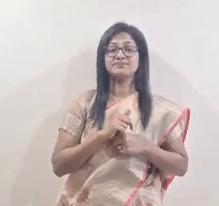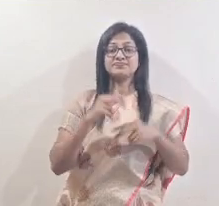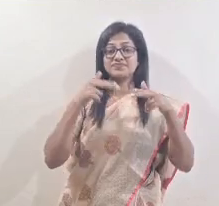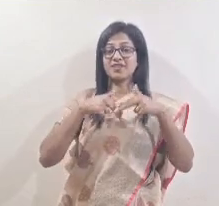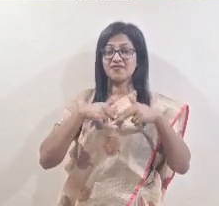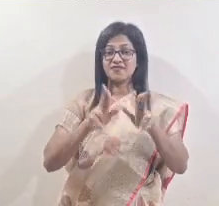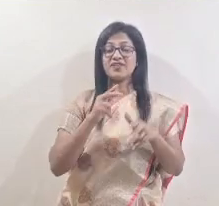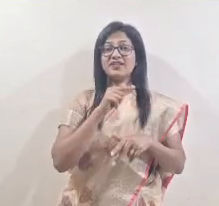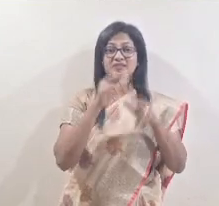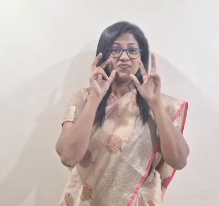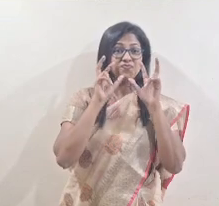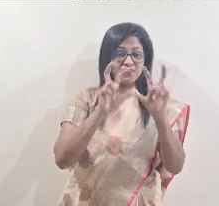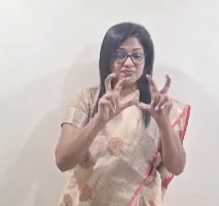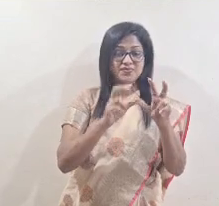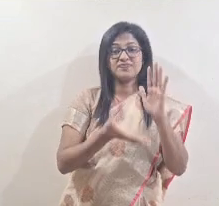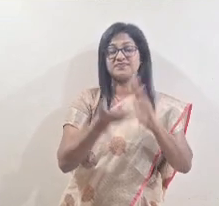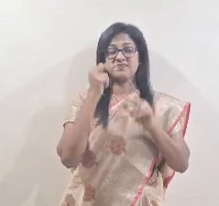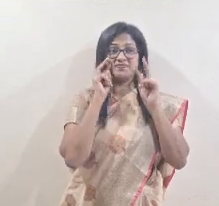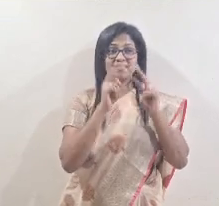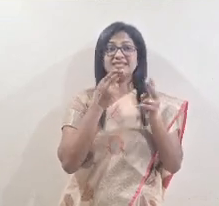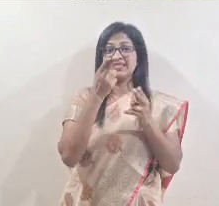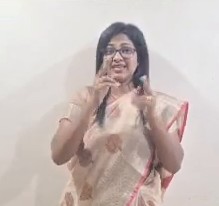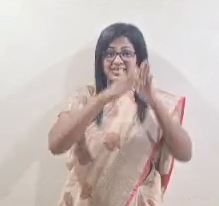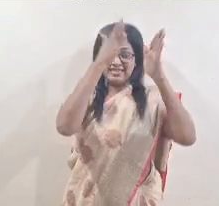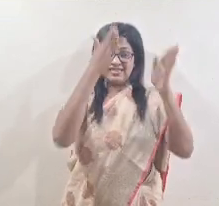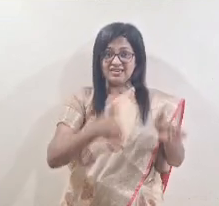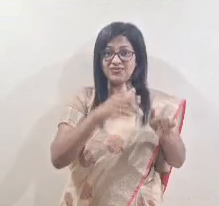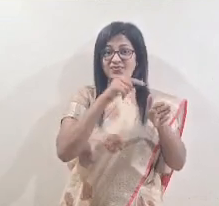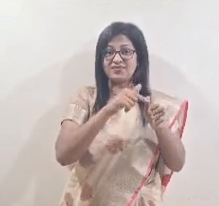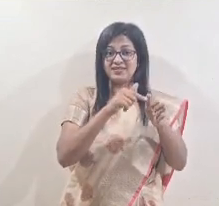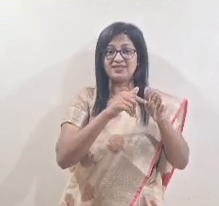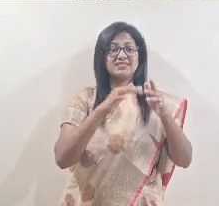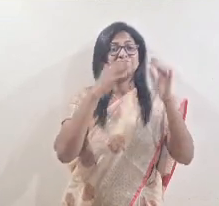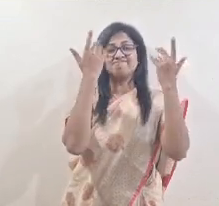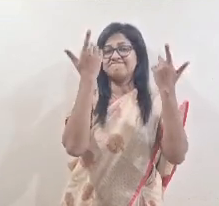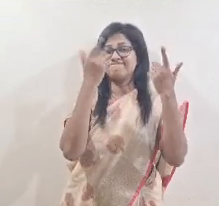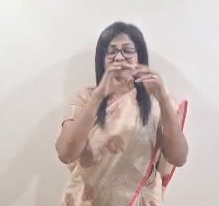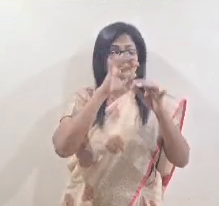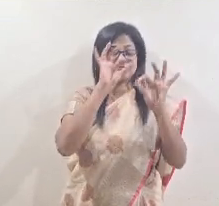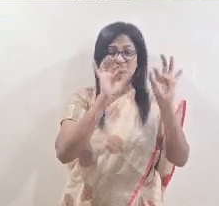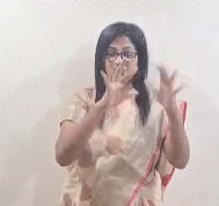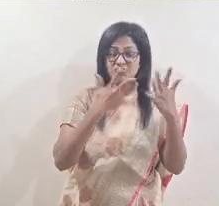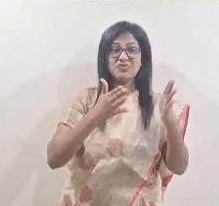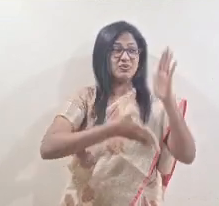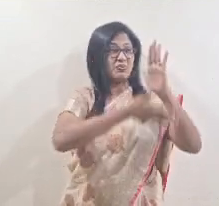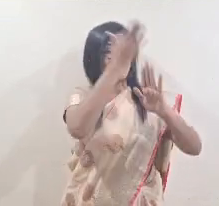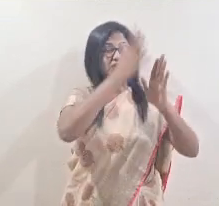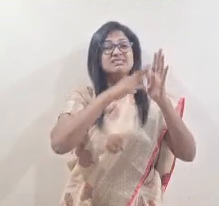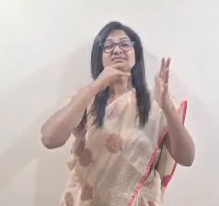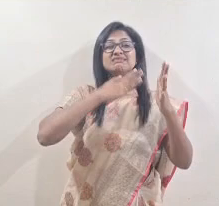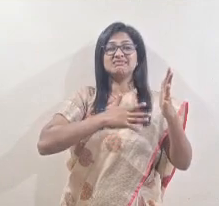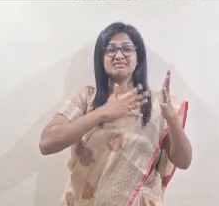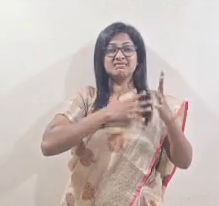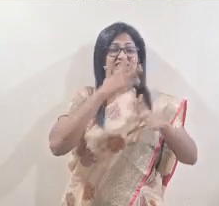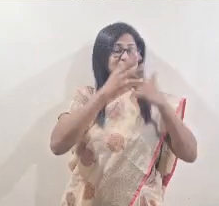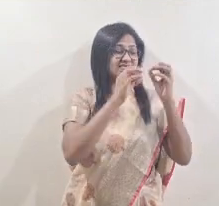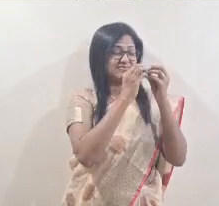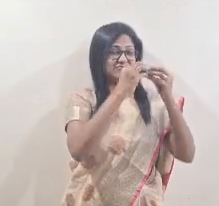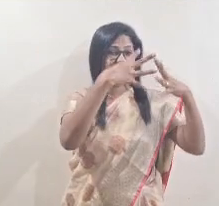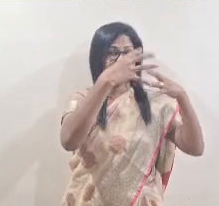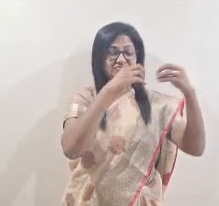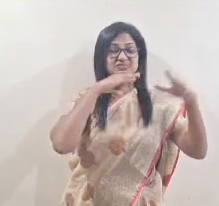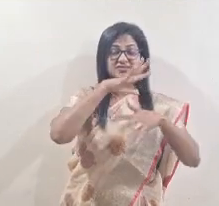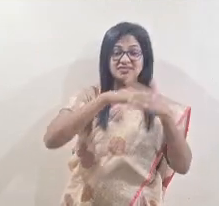final observations that I've seen was that the ticket counter is in dilapidated condition. There's fungus growth on the walls. There's not enough lighting. So